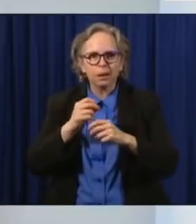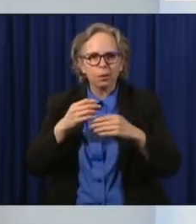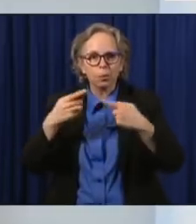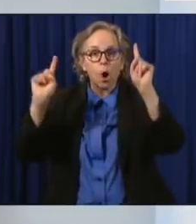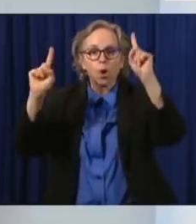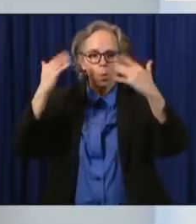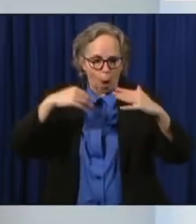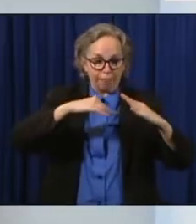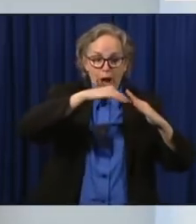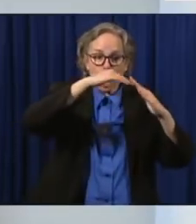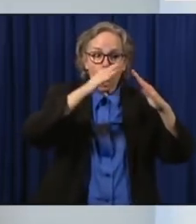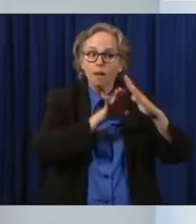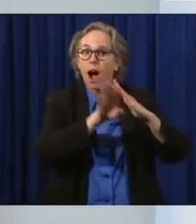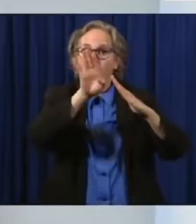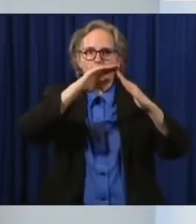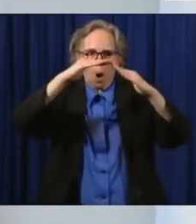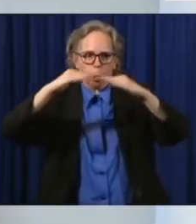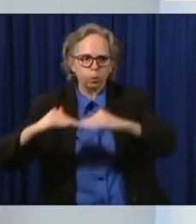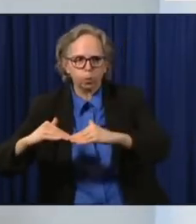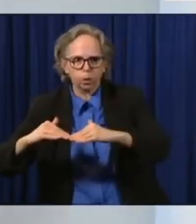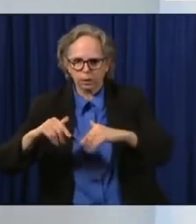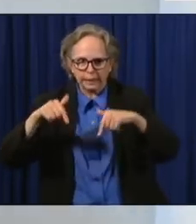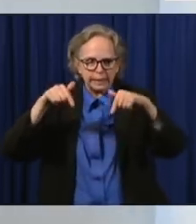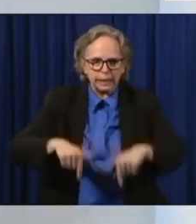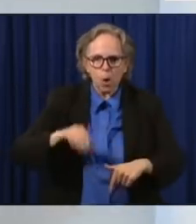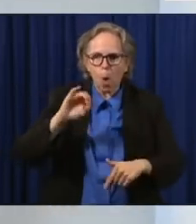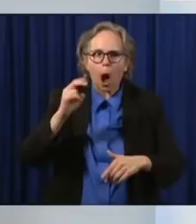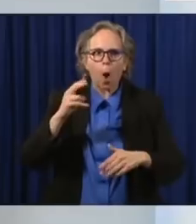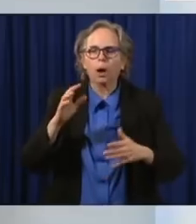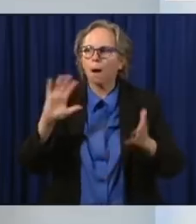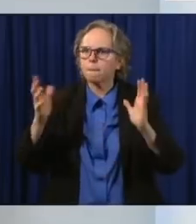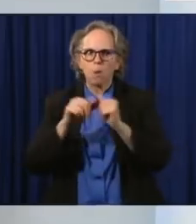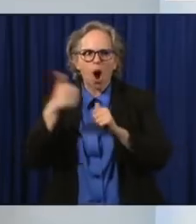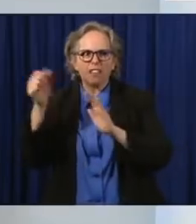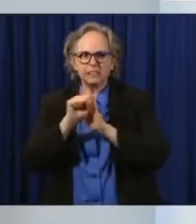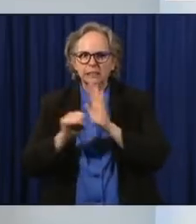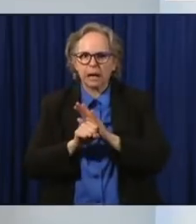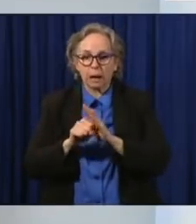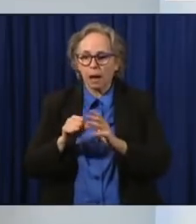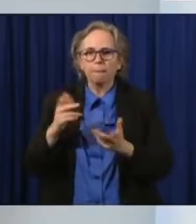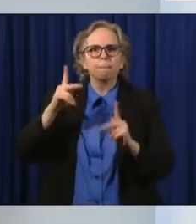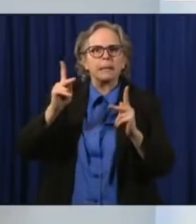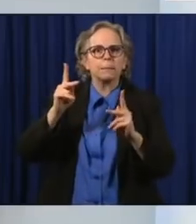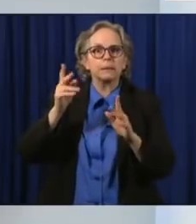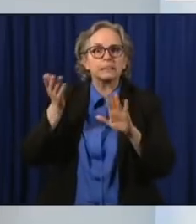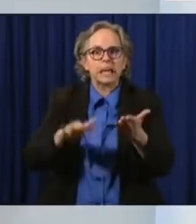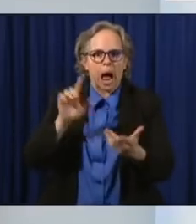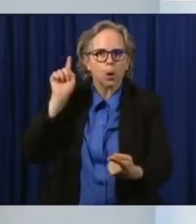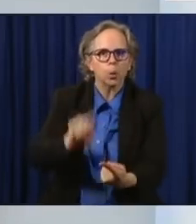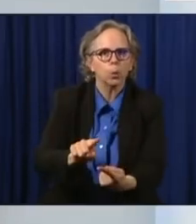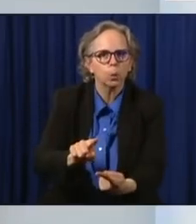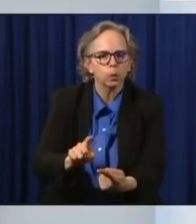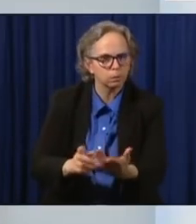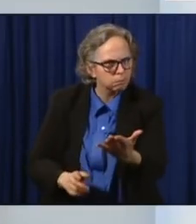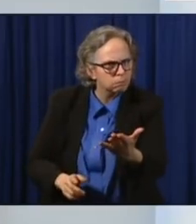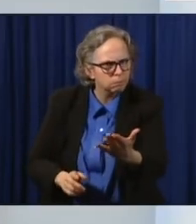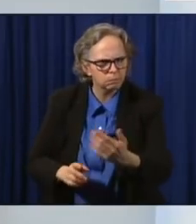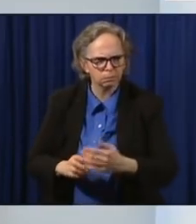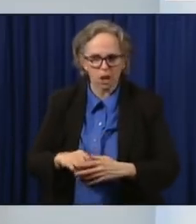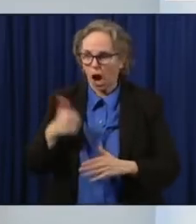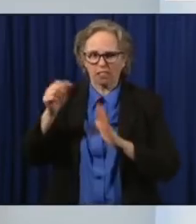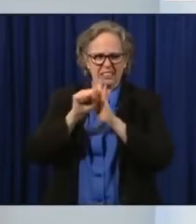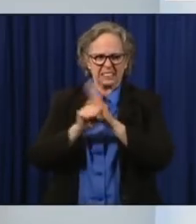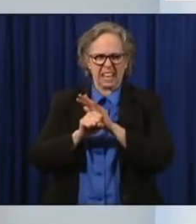Ohio fewer fatalities than other states in our proximity who didn't take the early